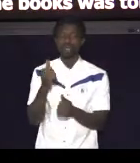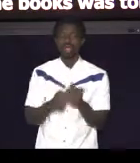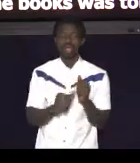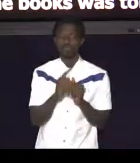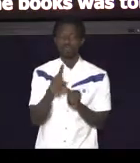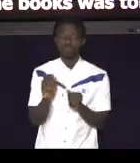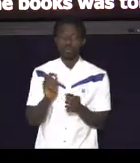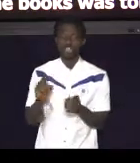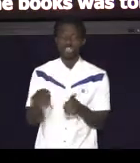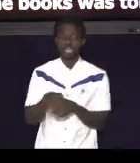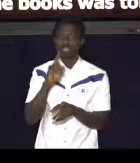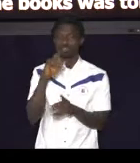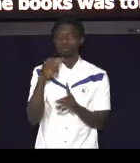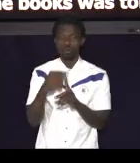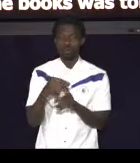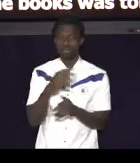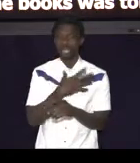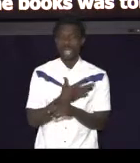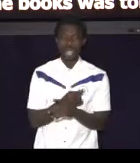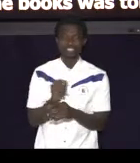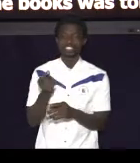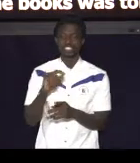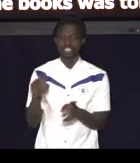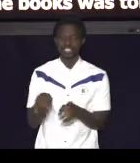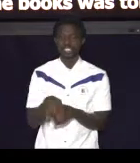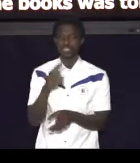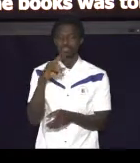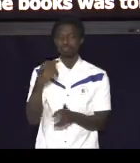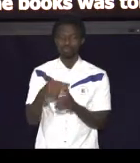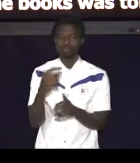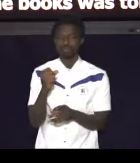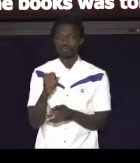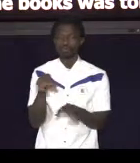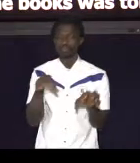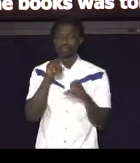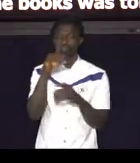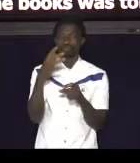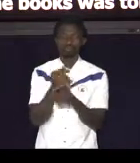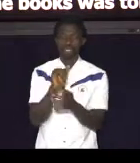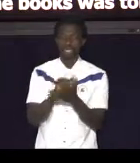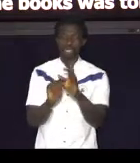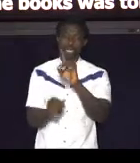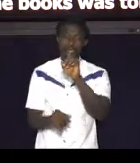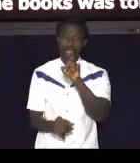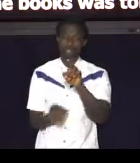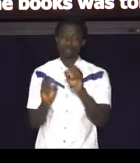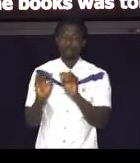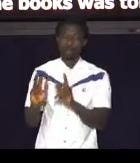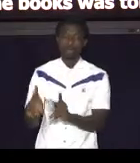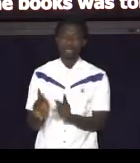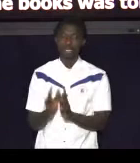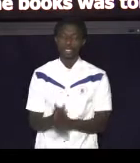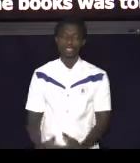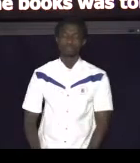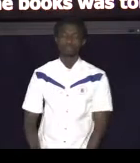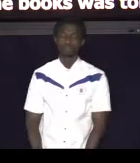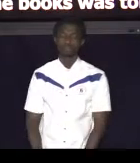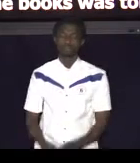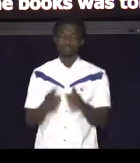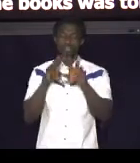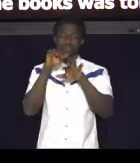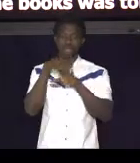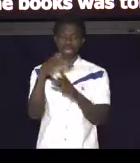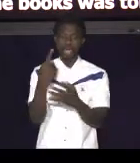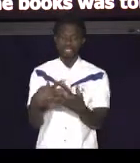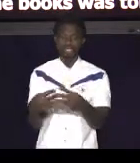and everyone written as two words. Did you get that? Okay. Look at